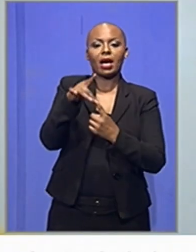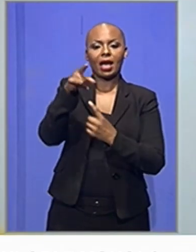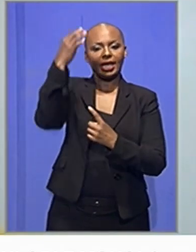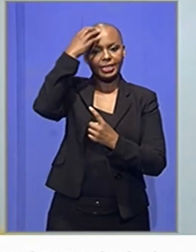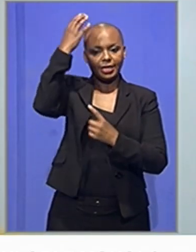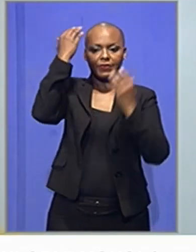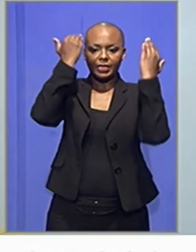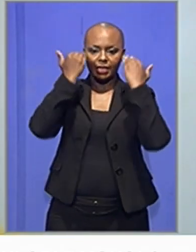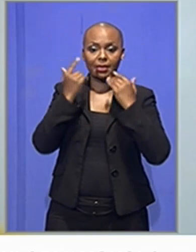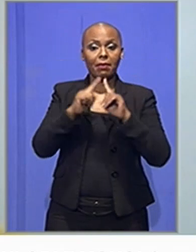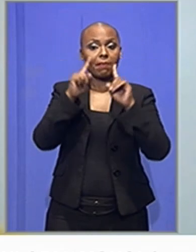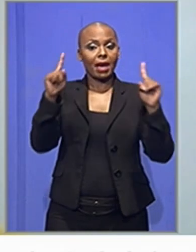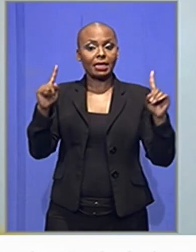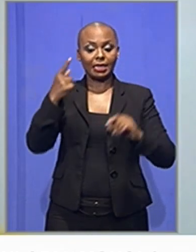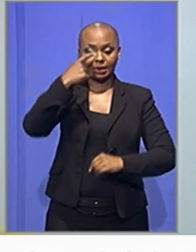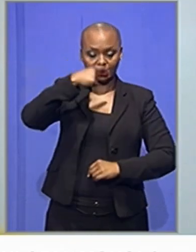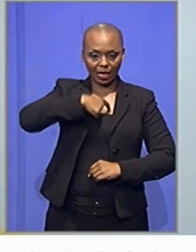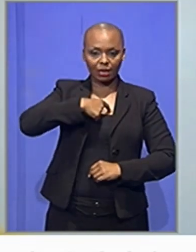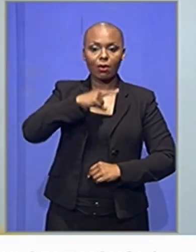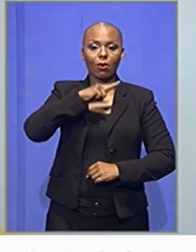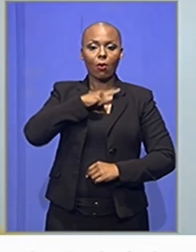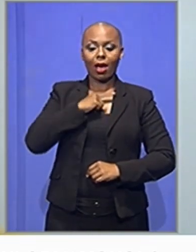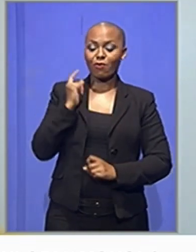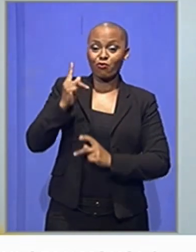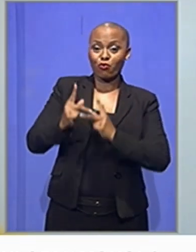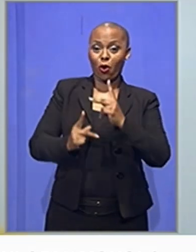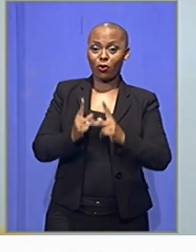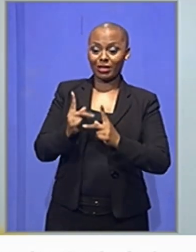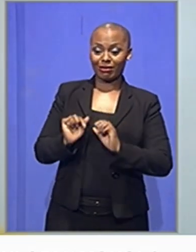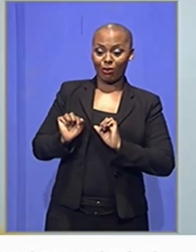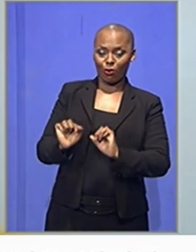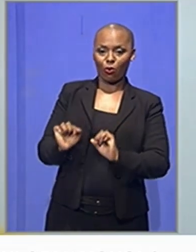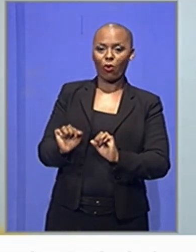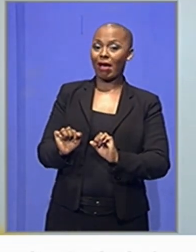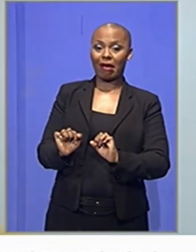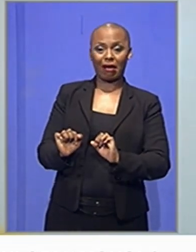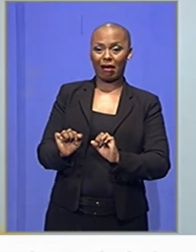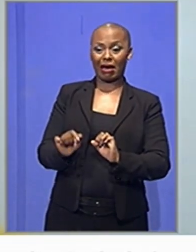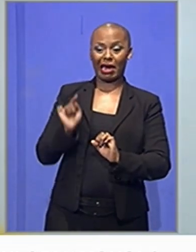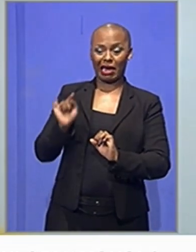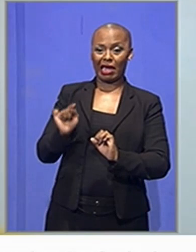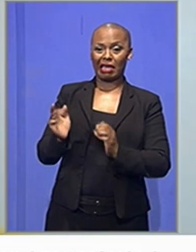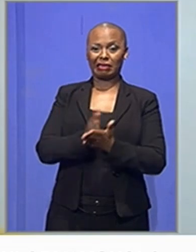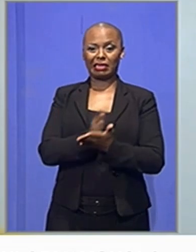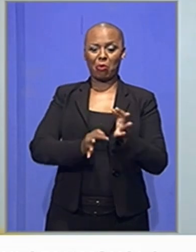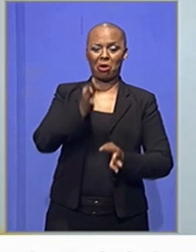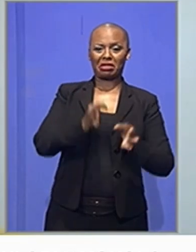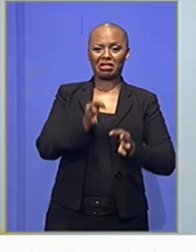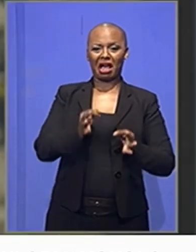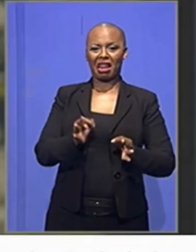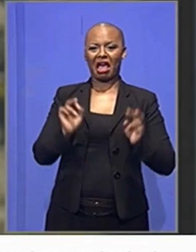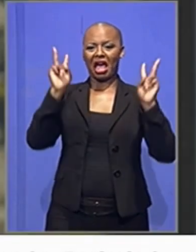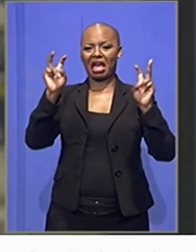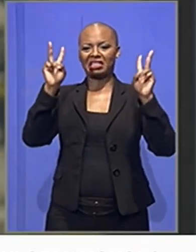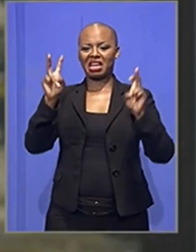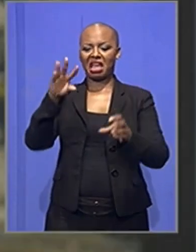But sadly, the entire process was bedeviled by political agendas.